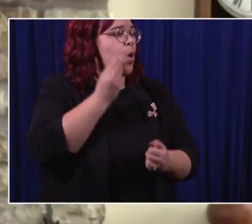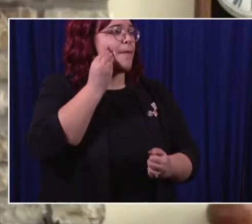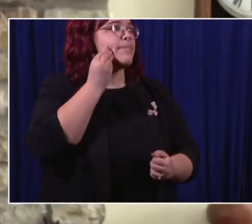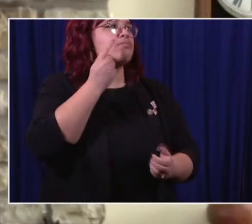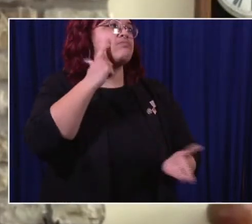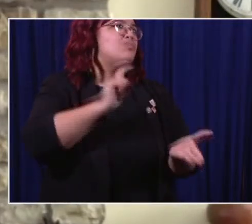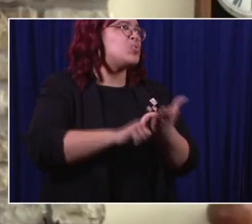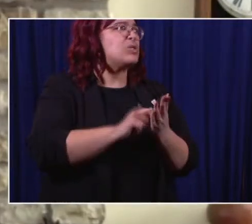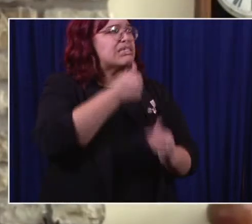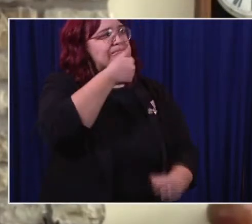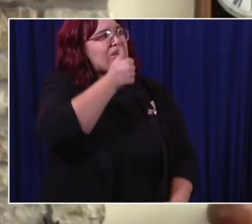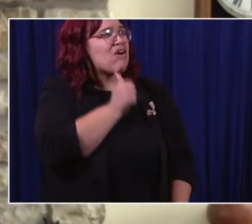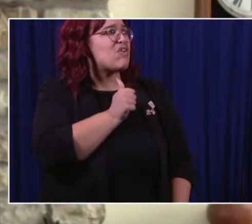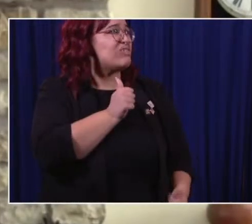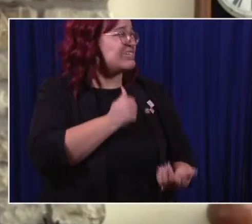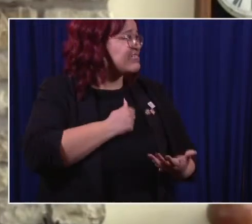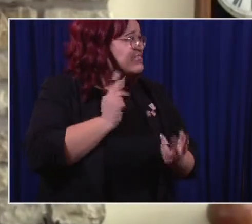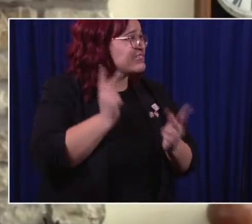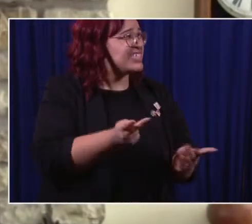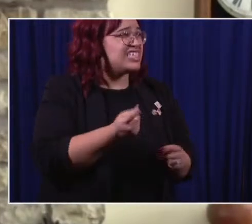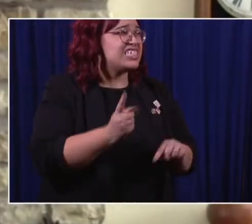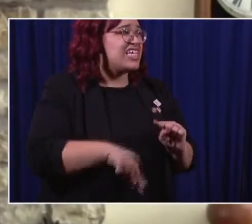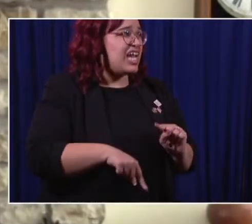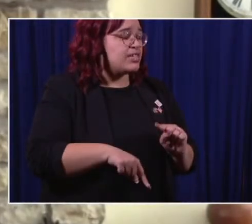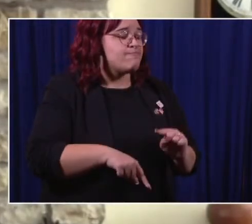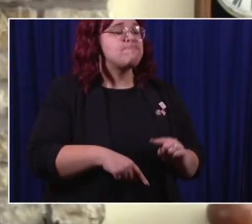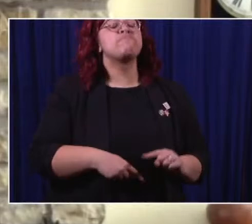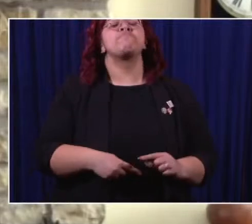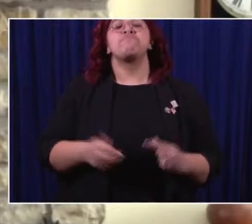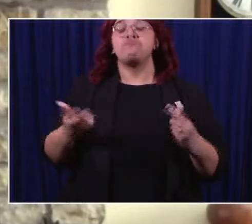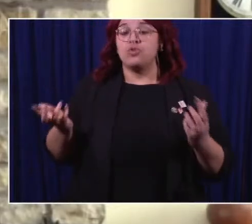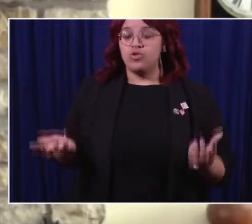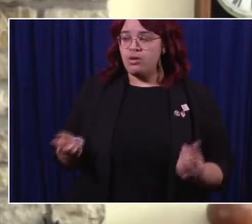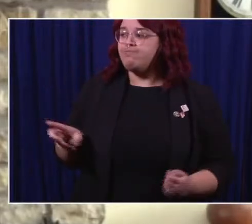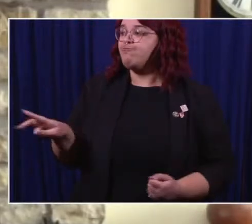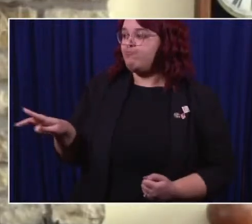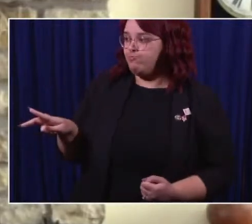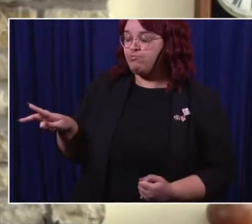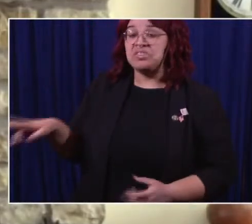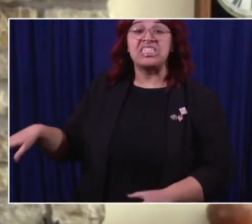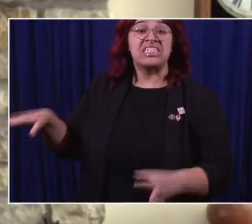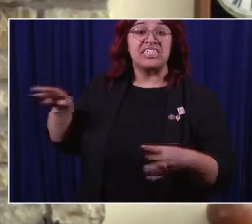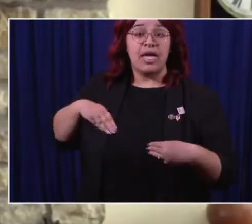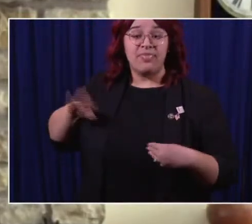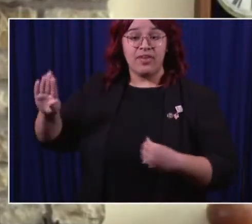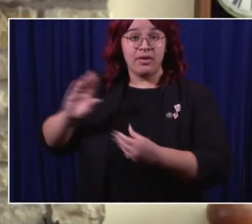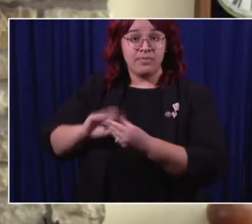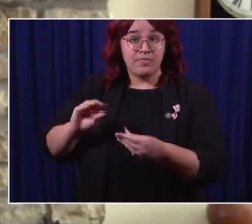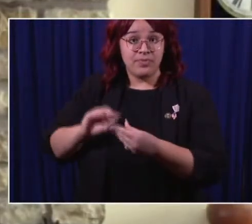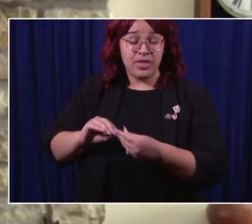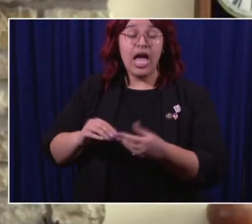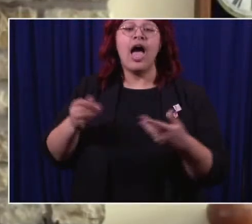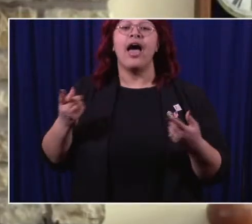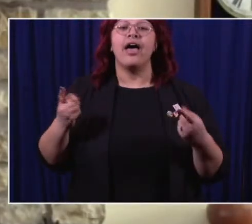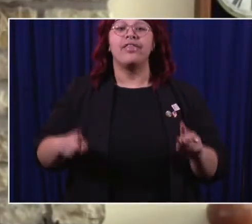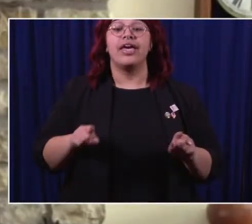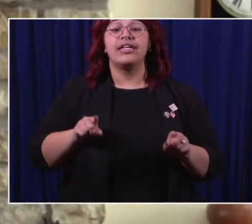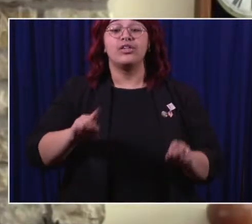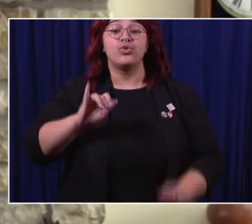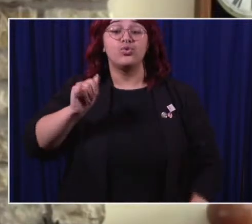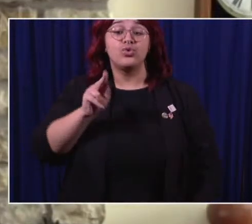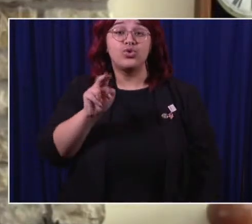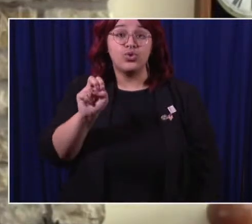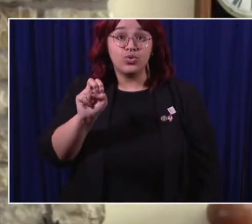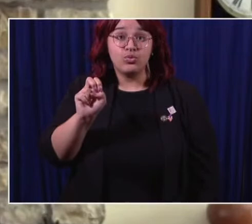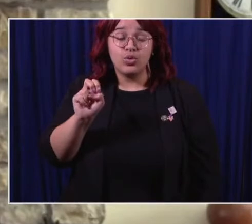So in June, we started permitting outdoor visitation for assisted living facilities. We clarified and expanded the